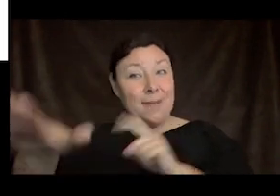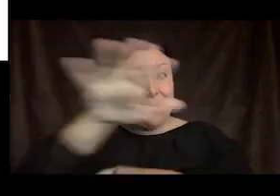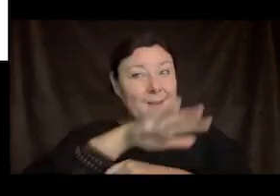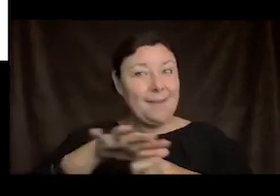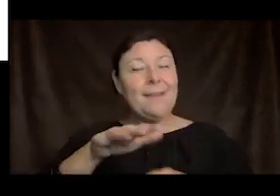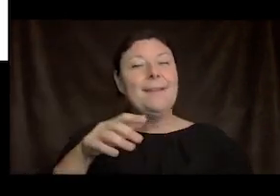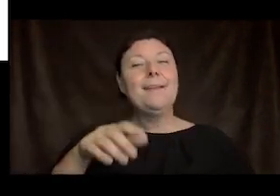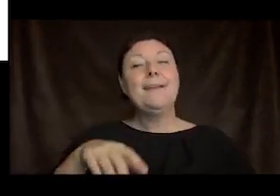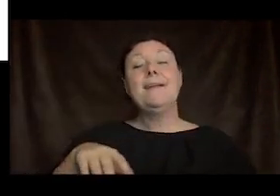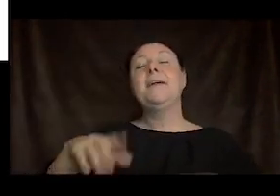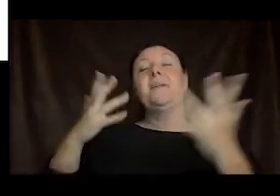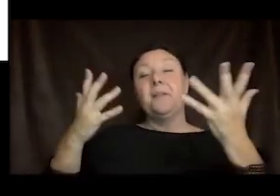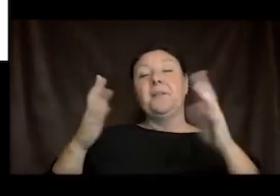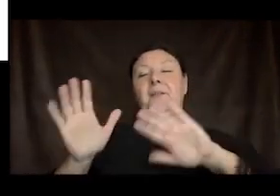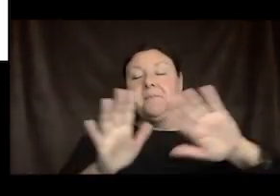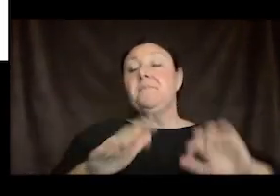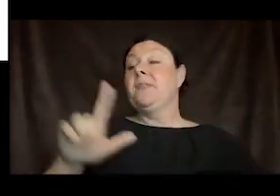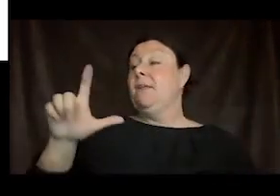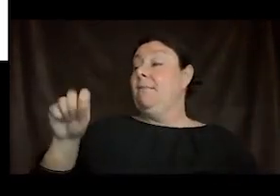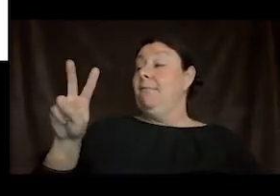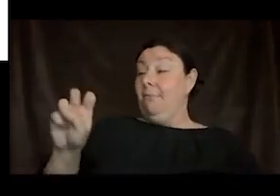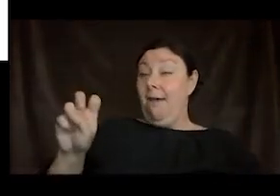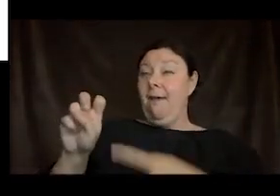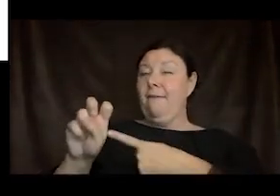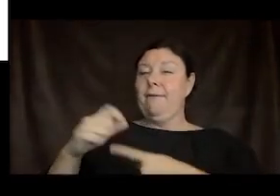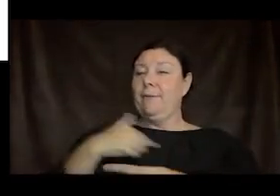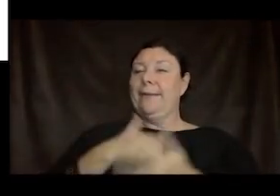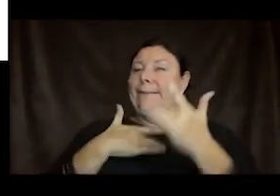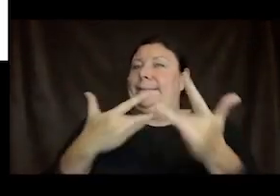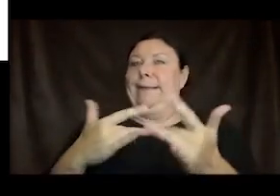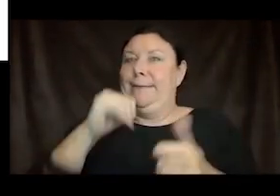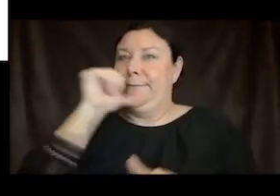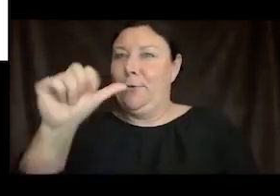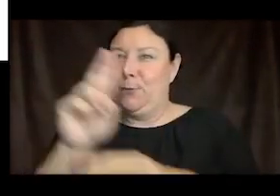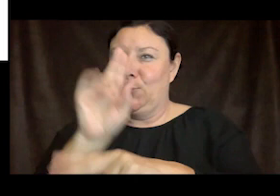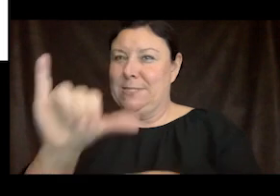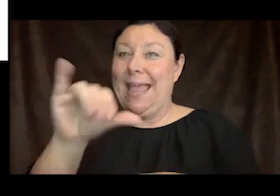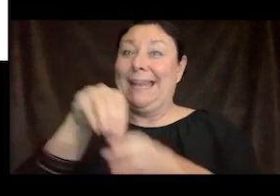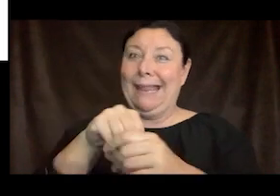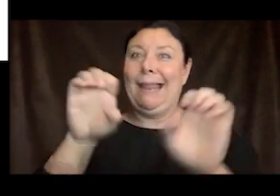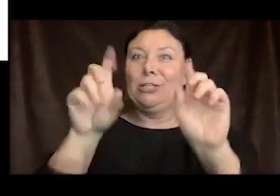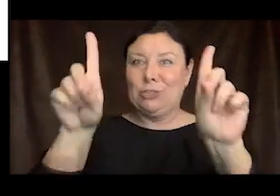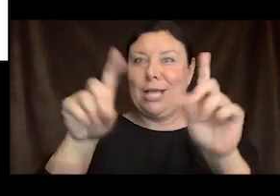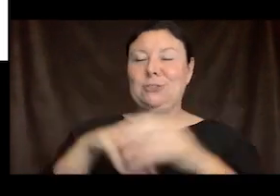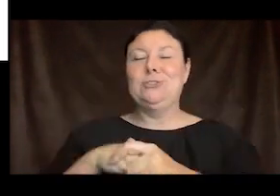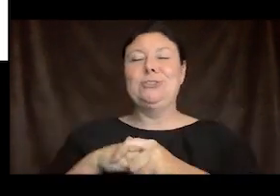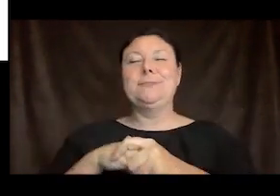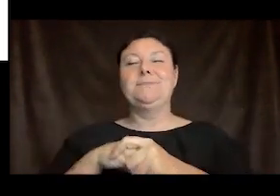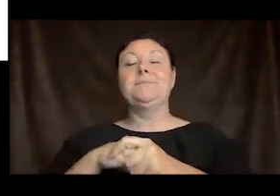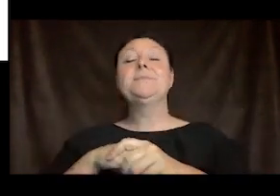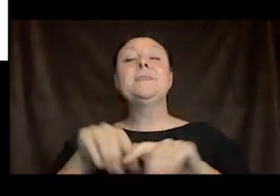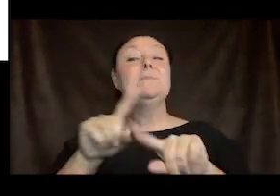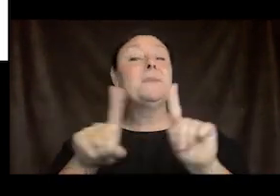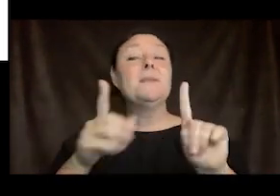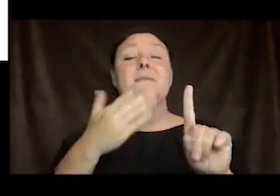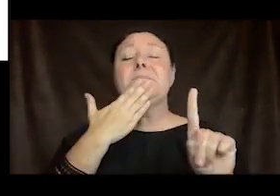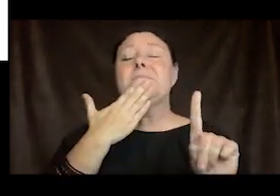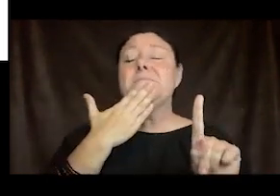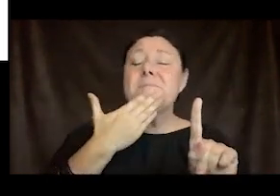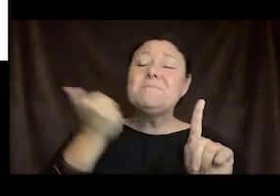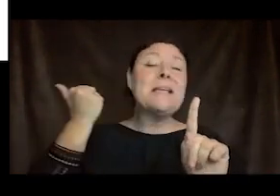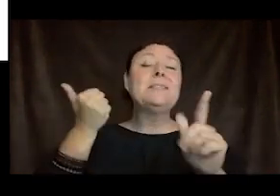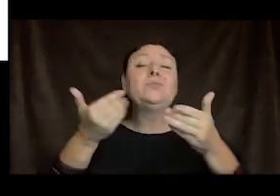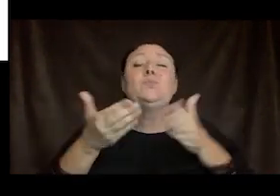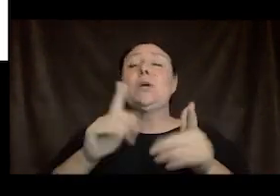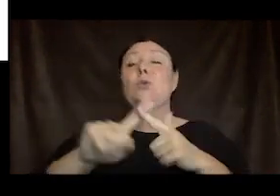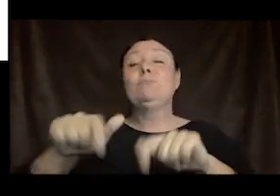we often like to use in education, especially public education. love and listening. But the best way to set up this